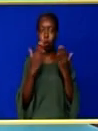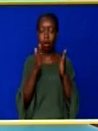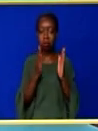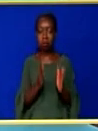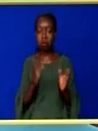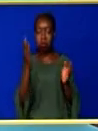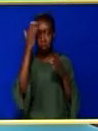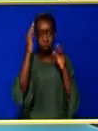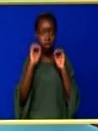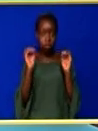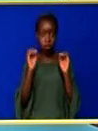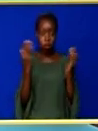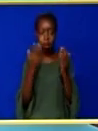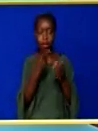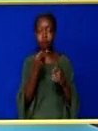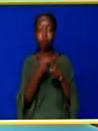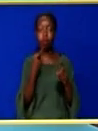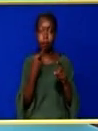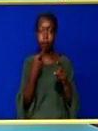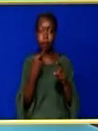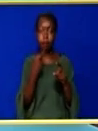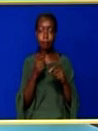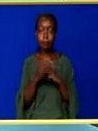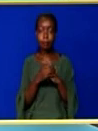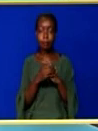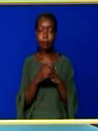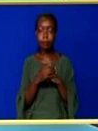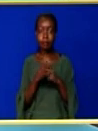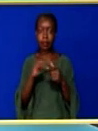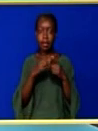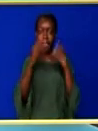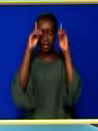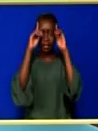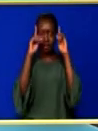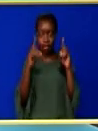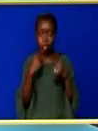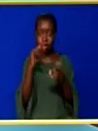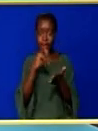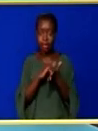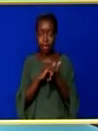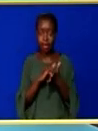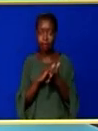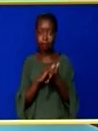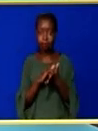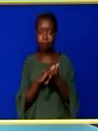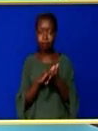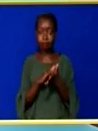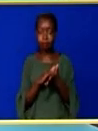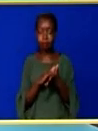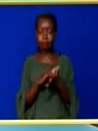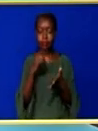he or she came from. Yes. Then from no stage, they decide now to say that the deceased